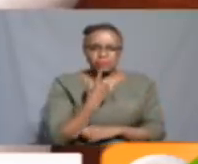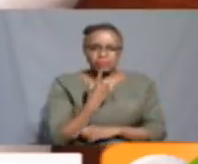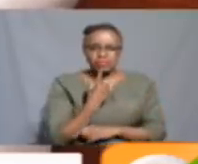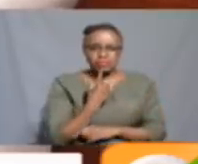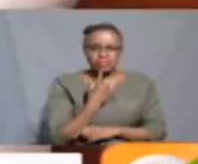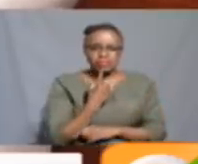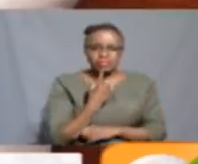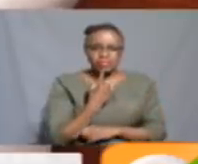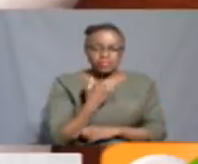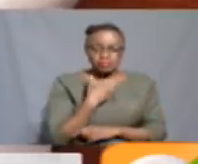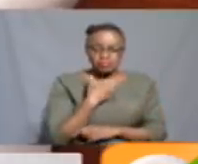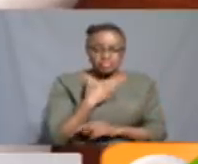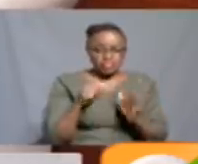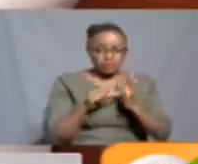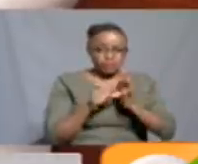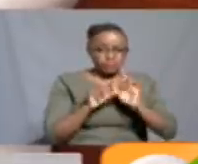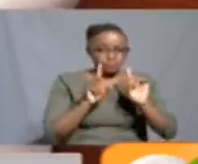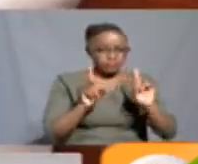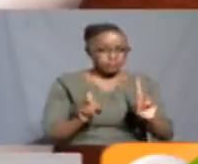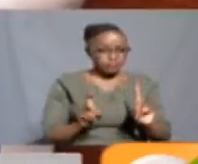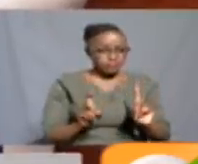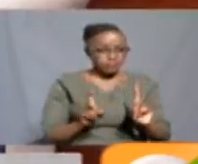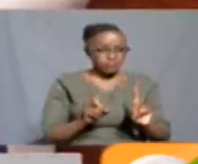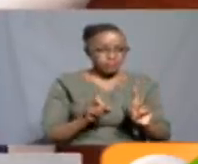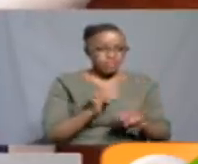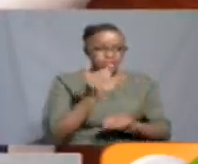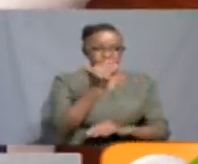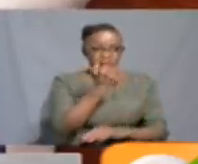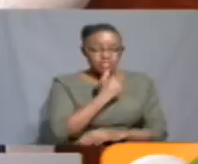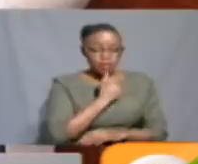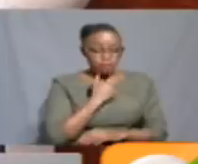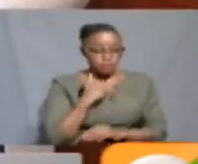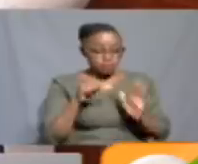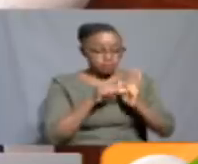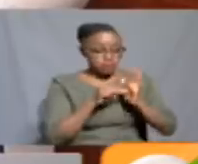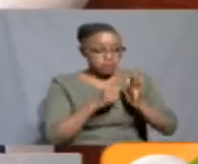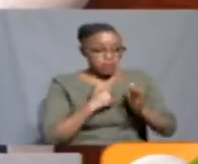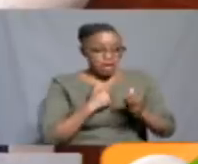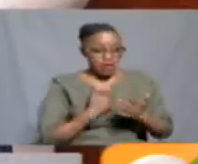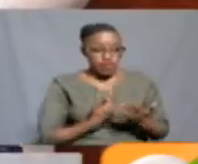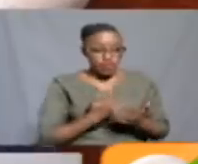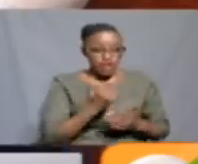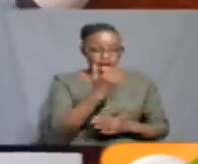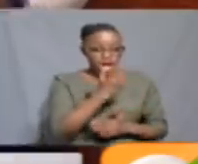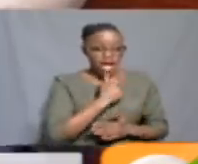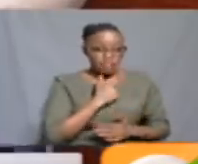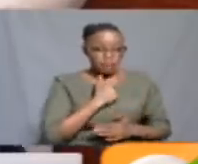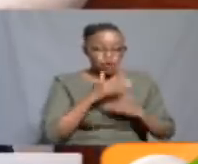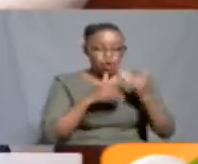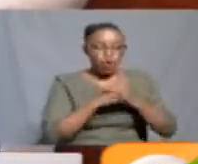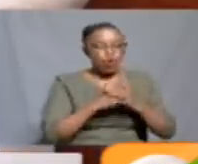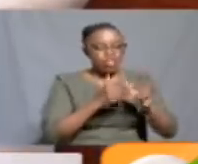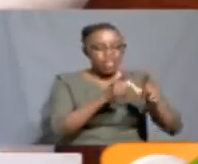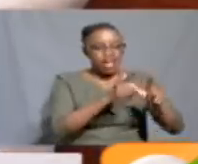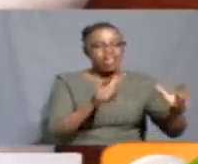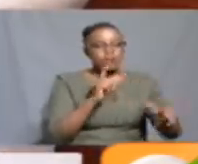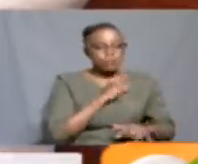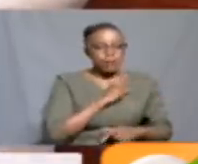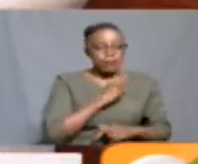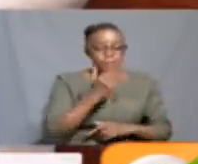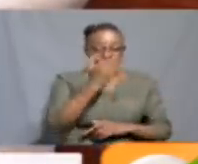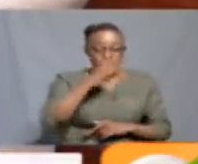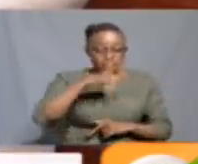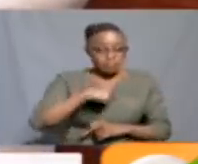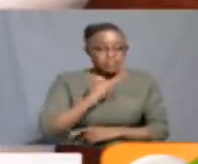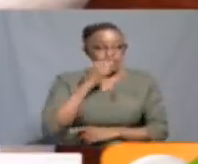Am I at fault? Mm. Who can ask me I'm at fault? You can ask me with all the commissions. Yeah. I can ask